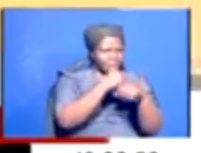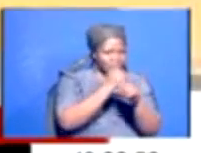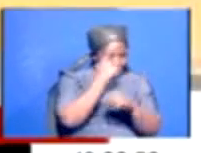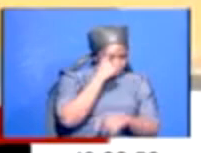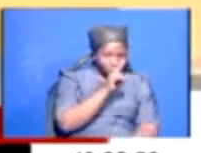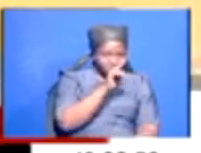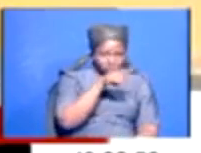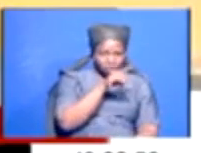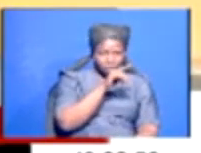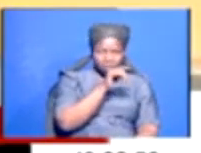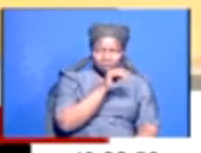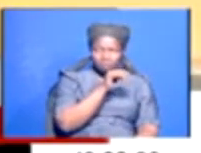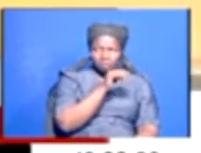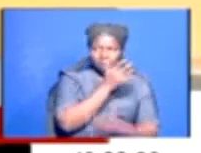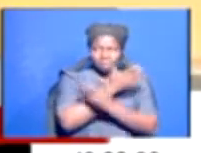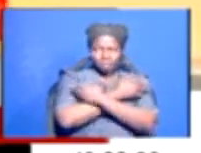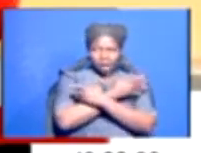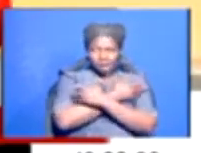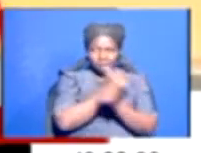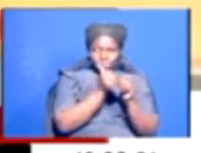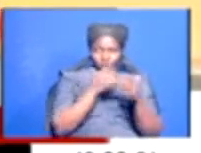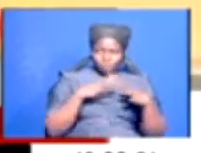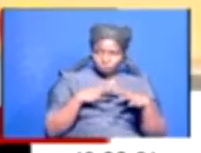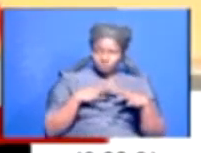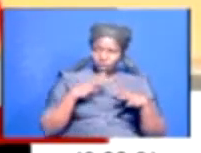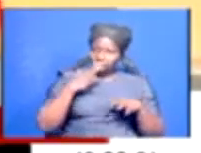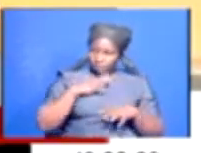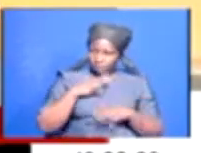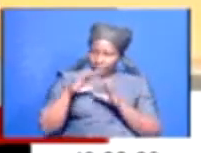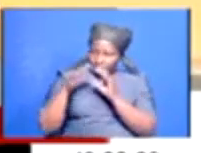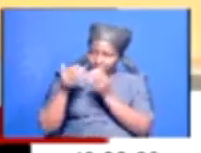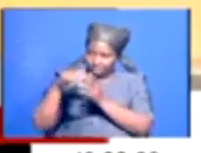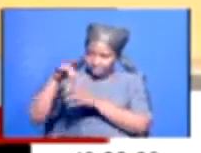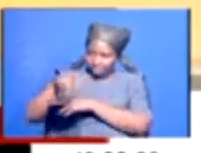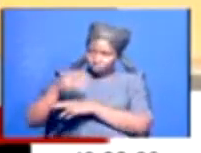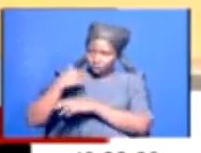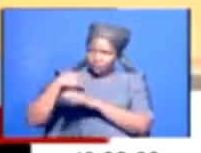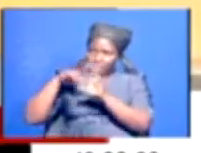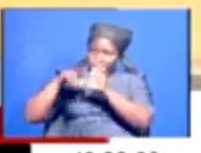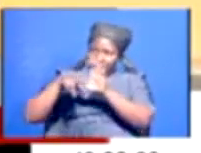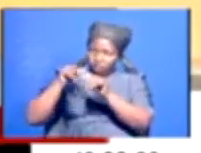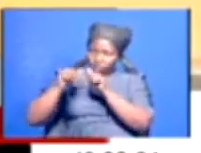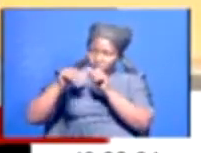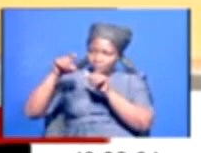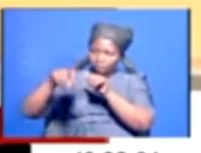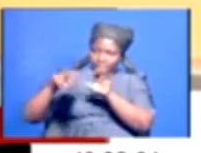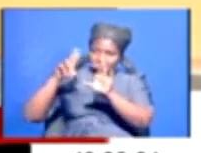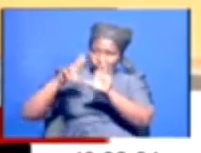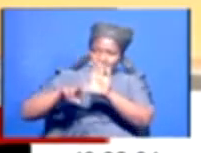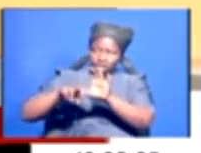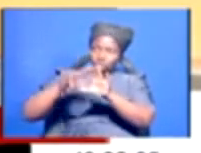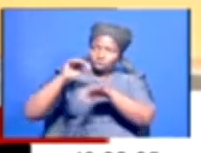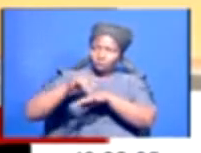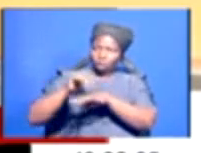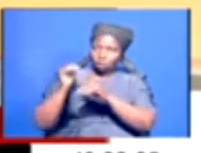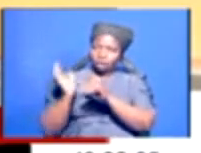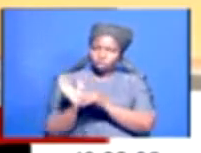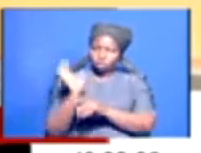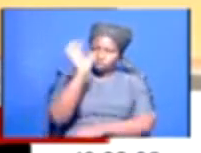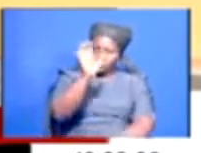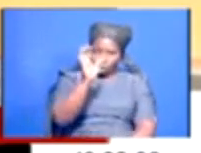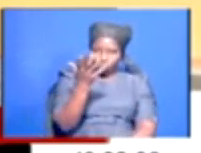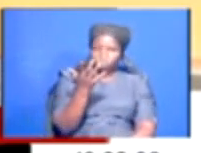class, mm-hmm. I need to have a chair, which I sit on it, to throw there every implement. Mm-hmm.